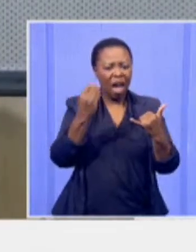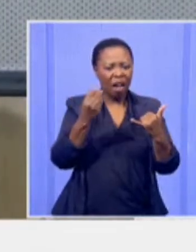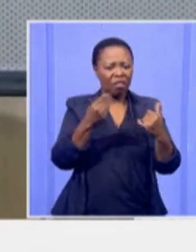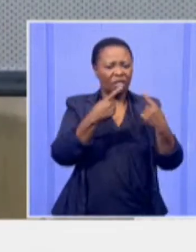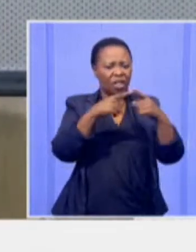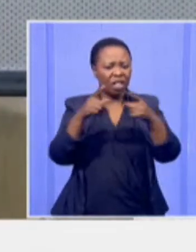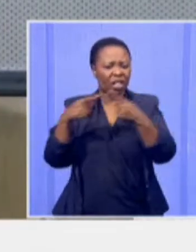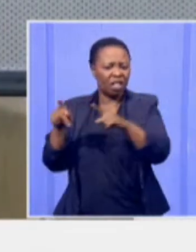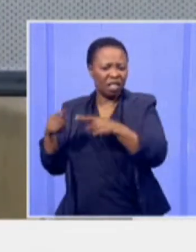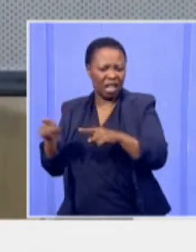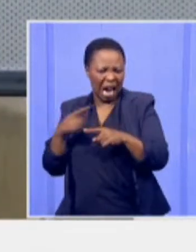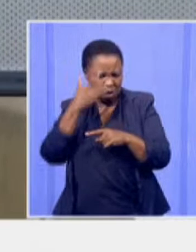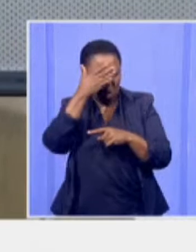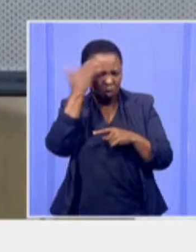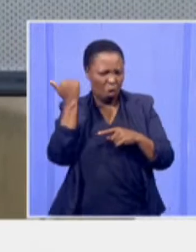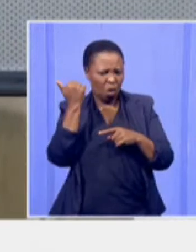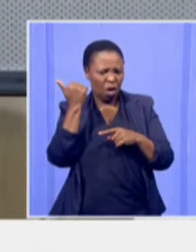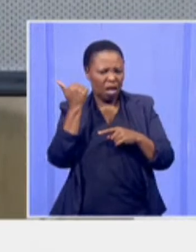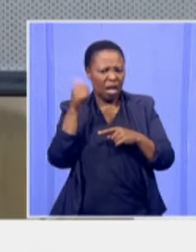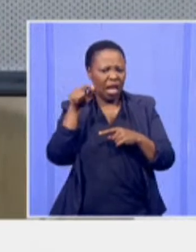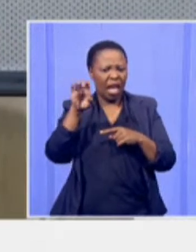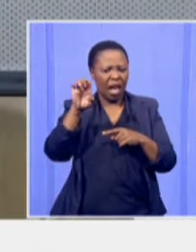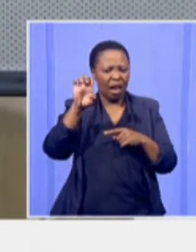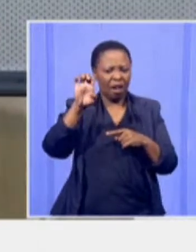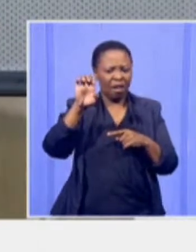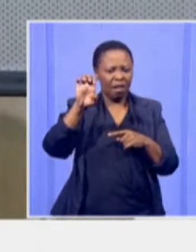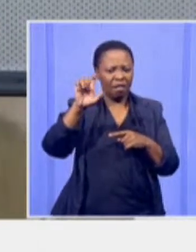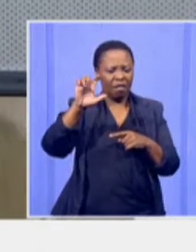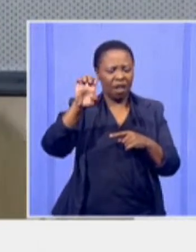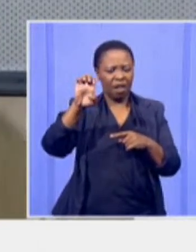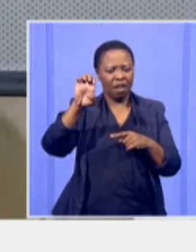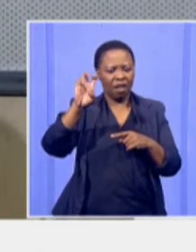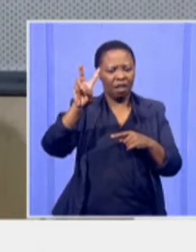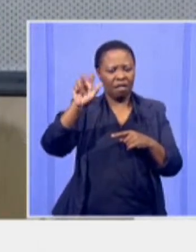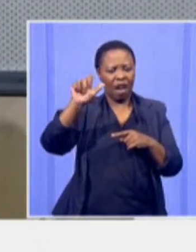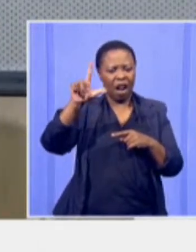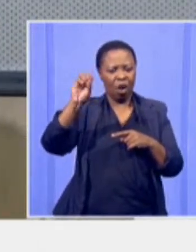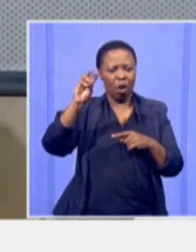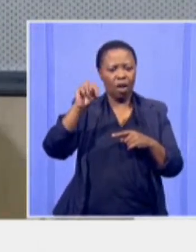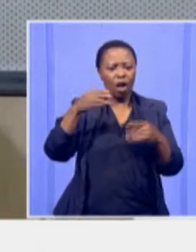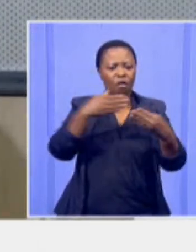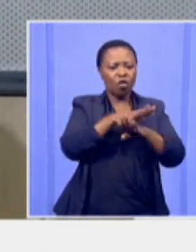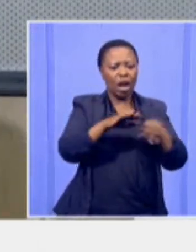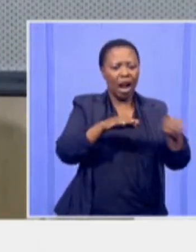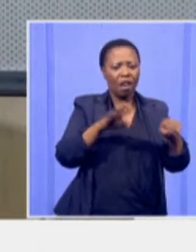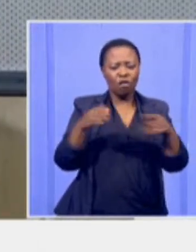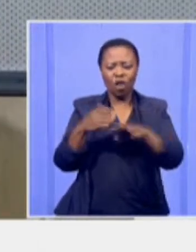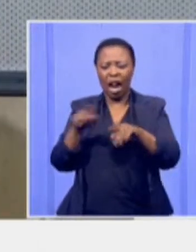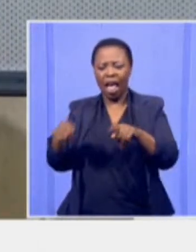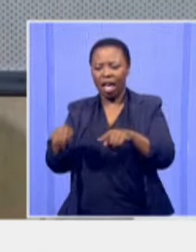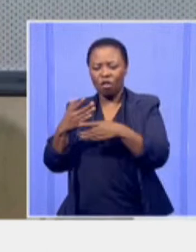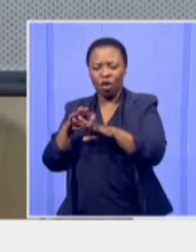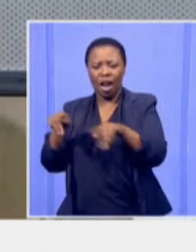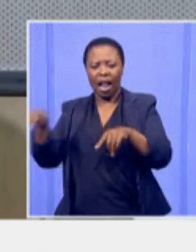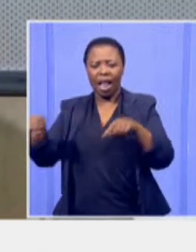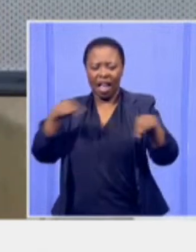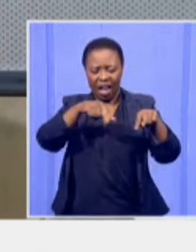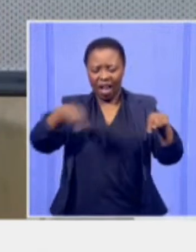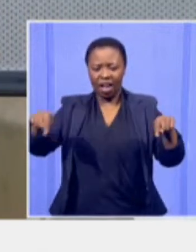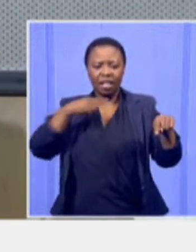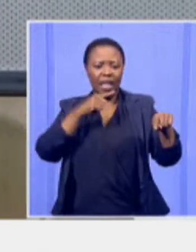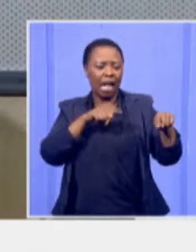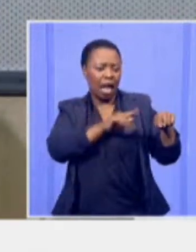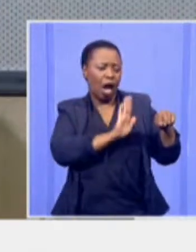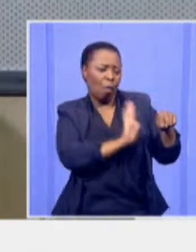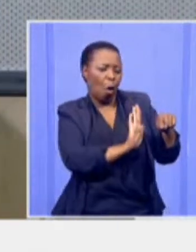want to, I don't know if you've been to Avalon, at Soweto, whereby you have a funeral here, then this one must pause and allow this one to sing